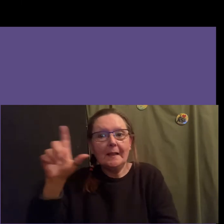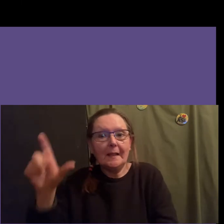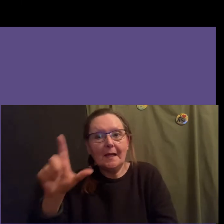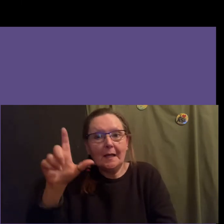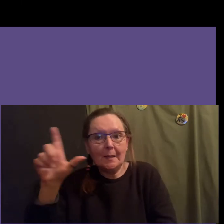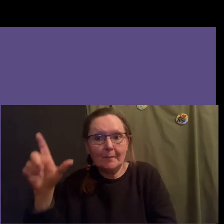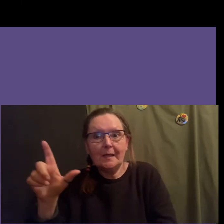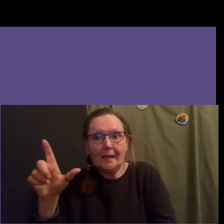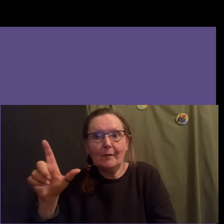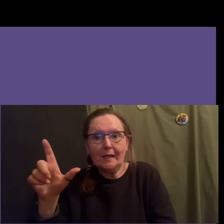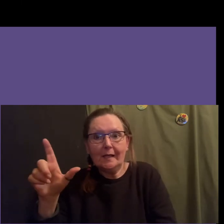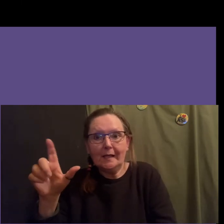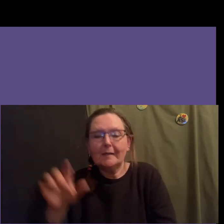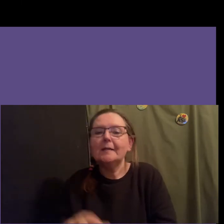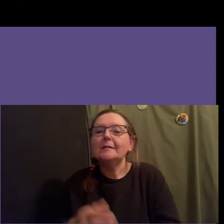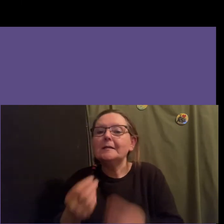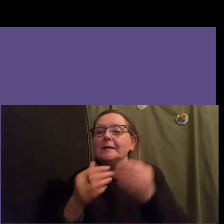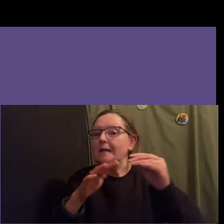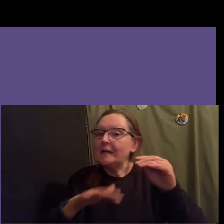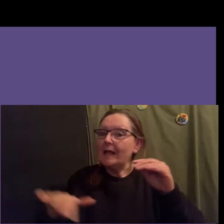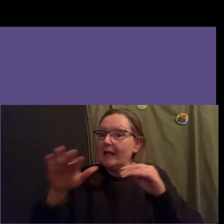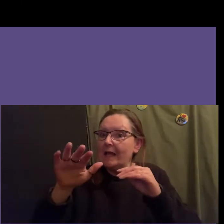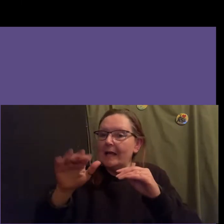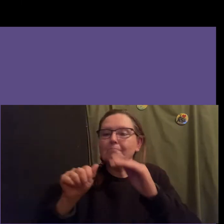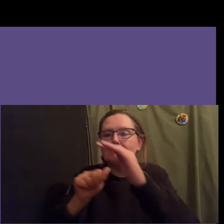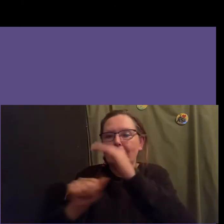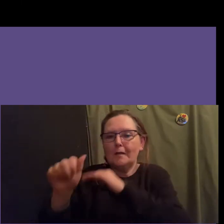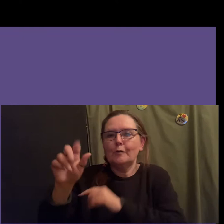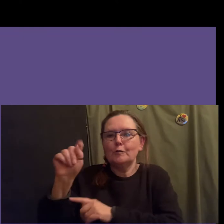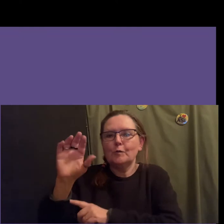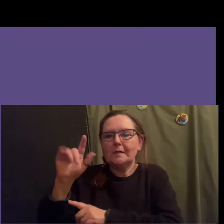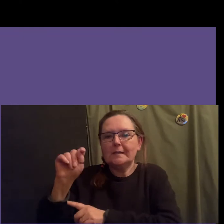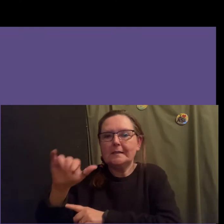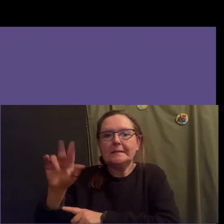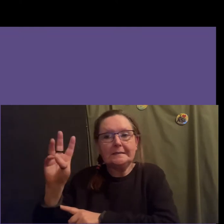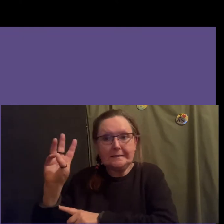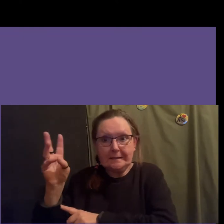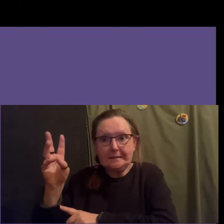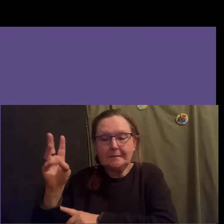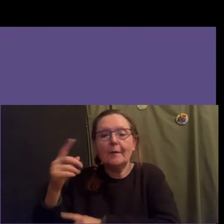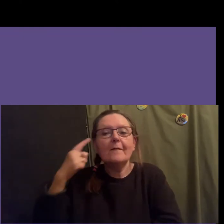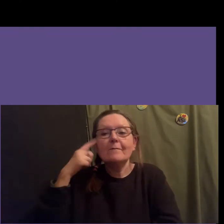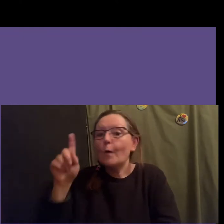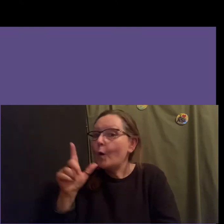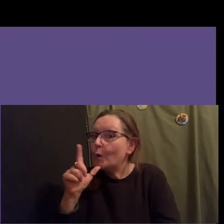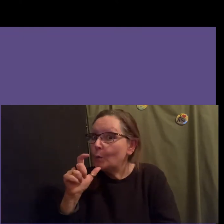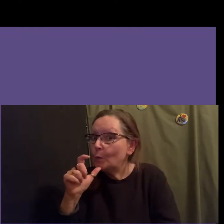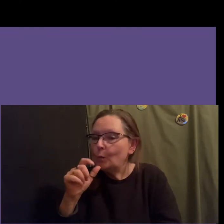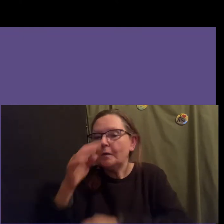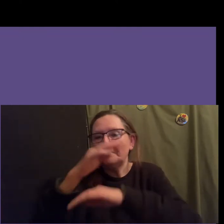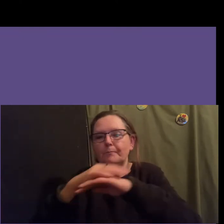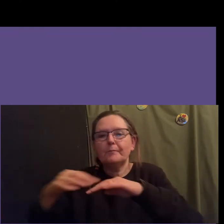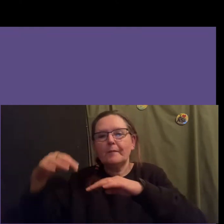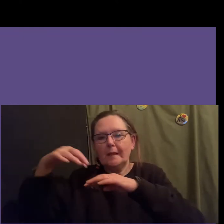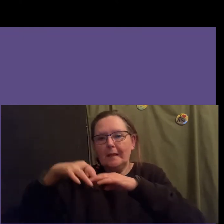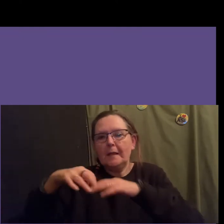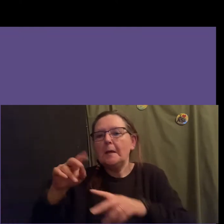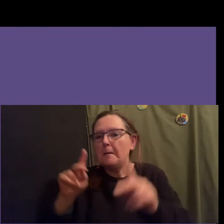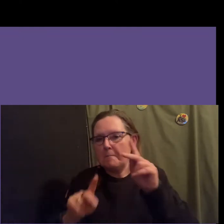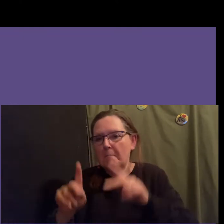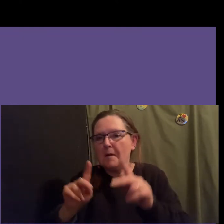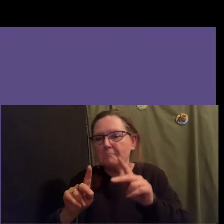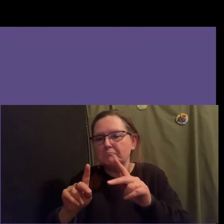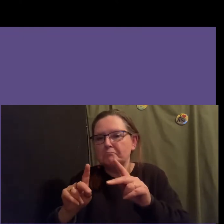on Treaty 6 territory and the traditional homeland of the Métis. And I wanted to remind all of you that we are